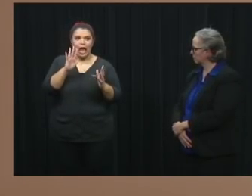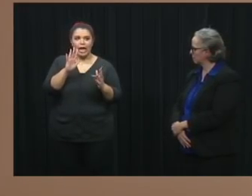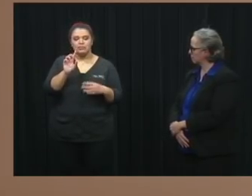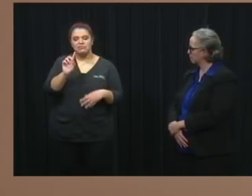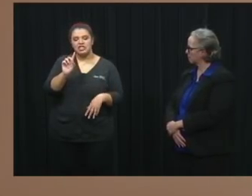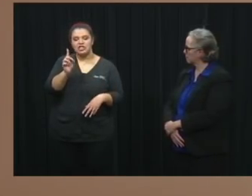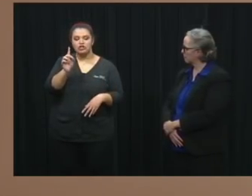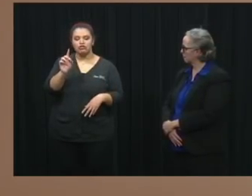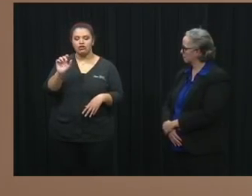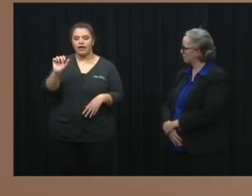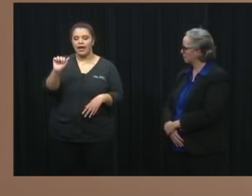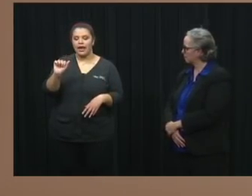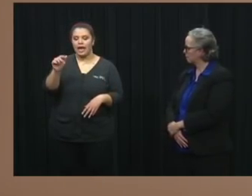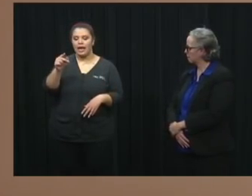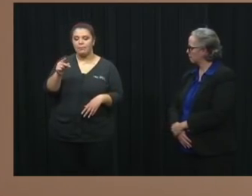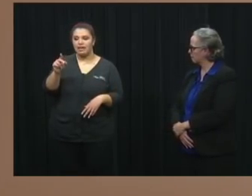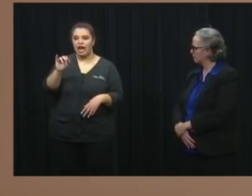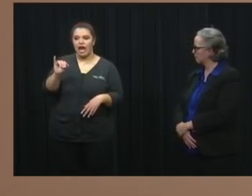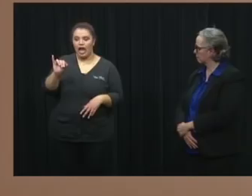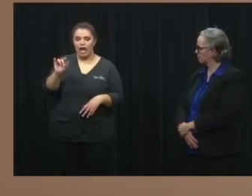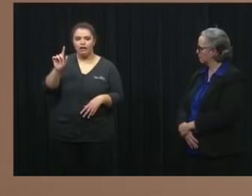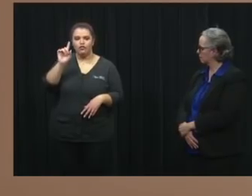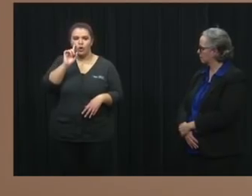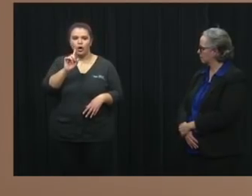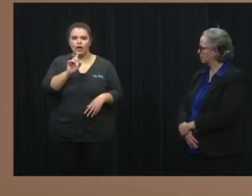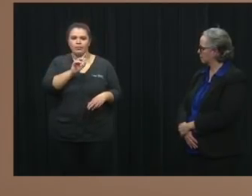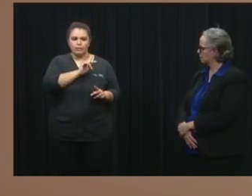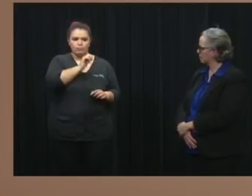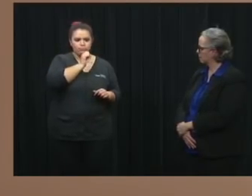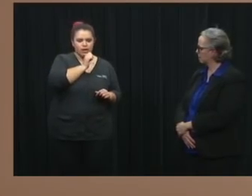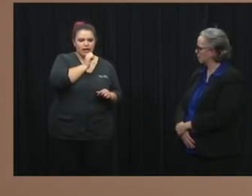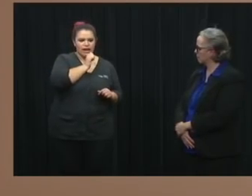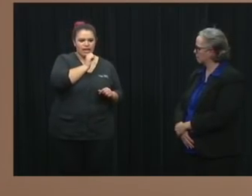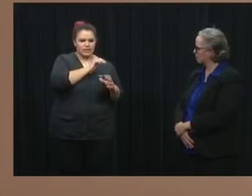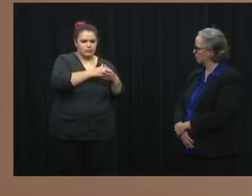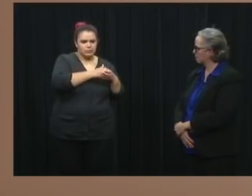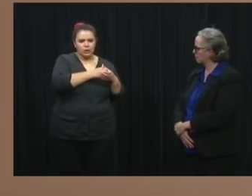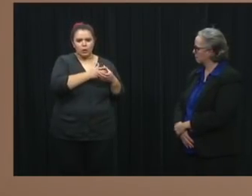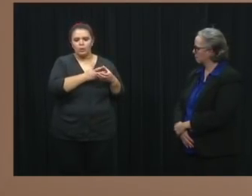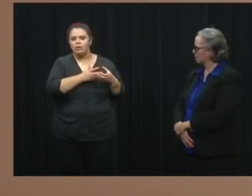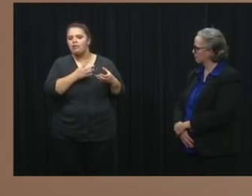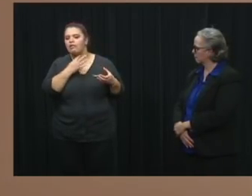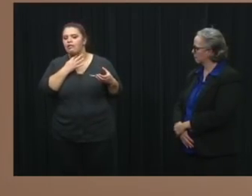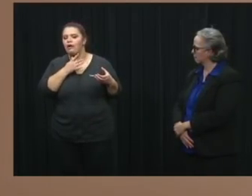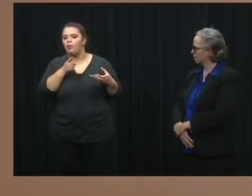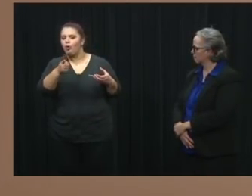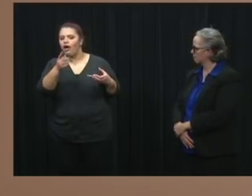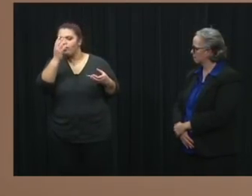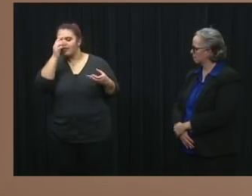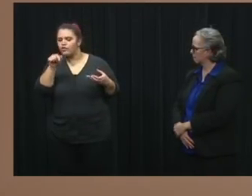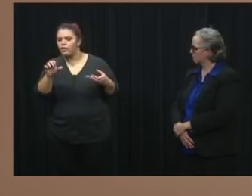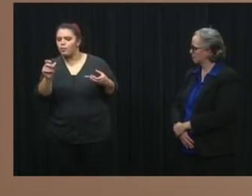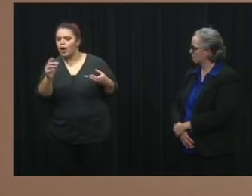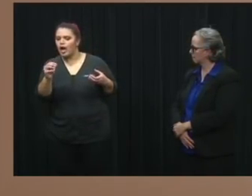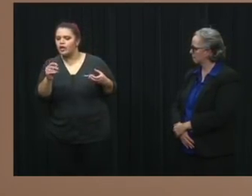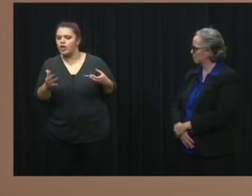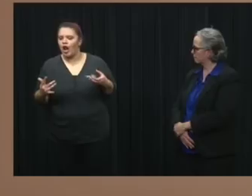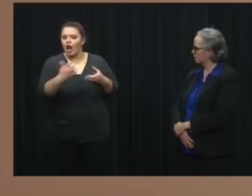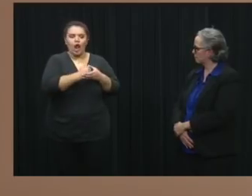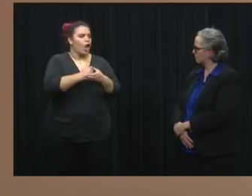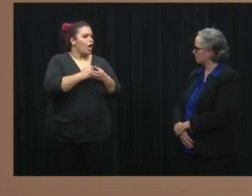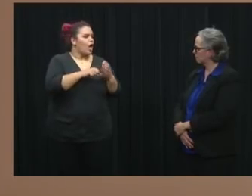that for private aggregators or somebody that's interested in taking information from Ohio and other states?